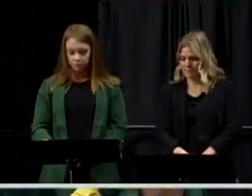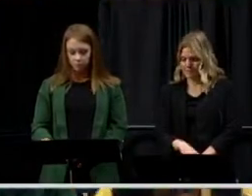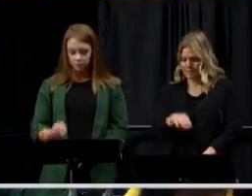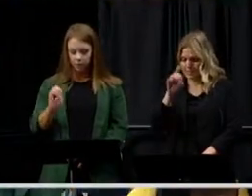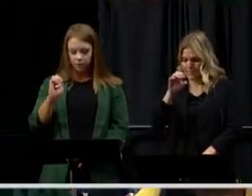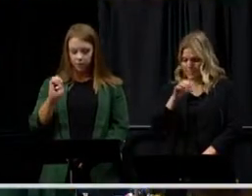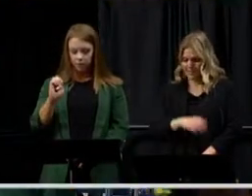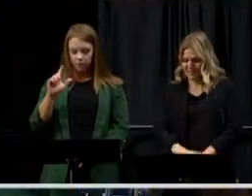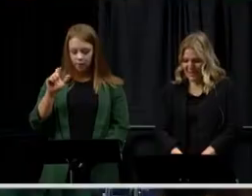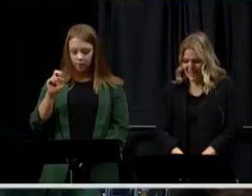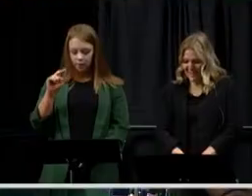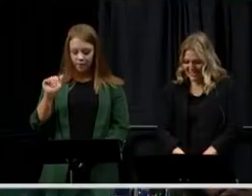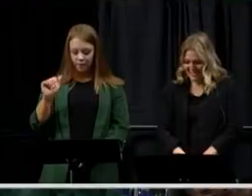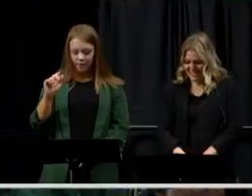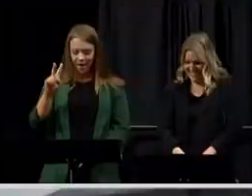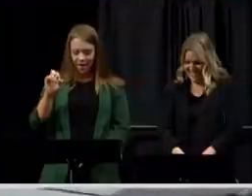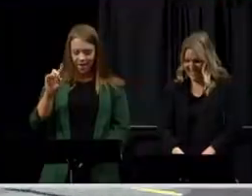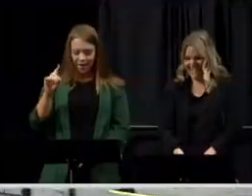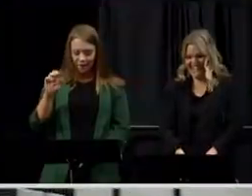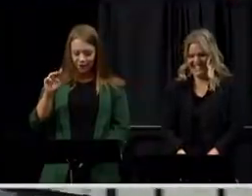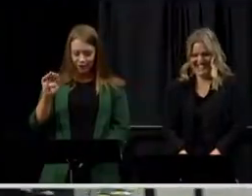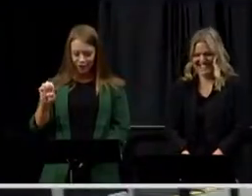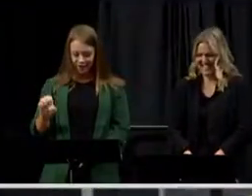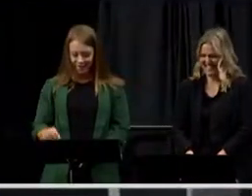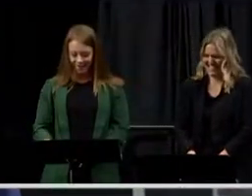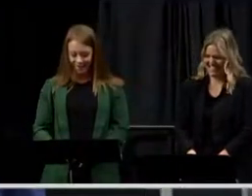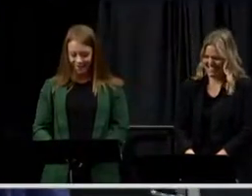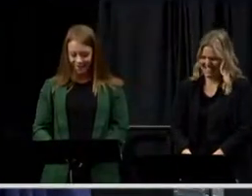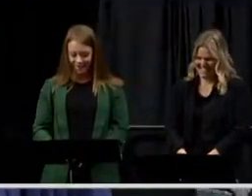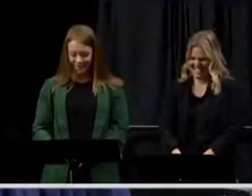Elena Isabel Verdecchia, Academy Ambassador.